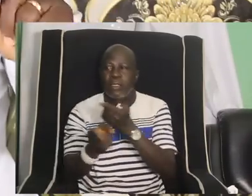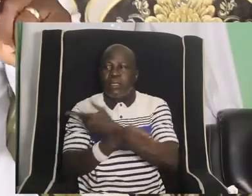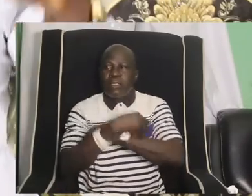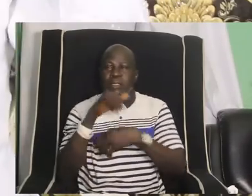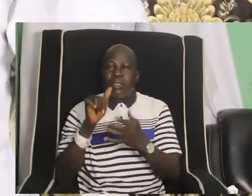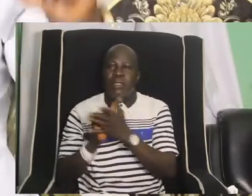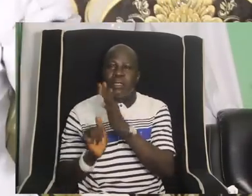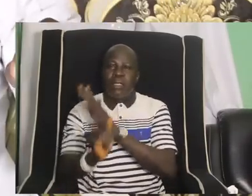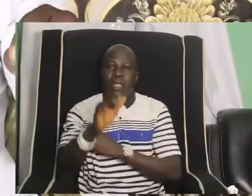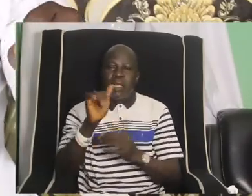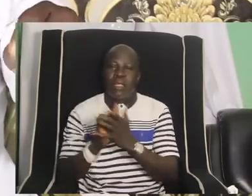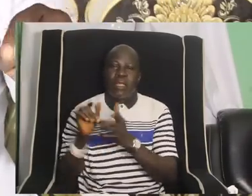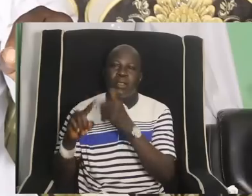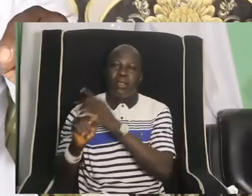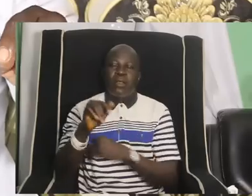listen to me, sir.